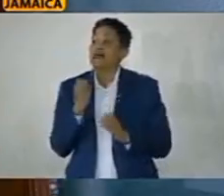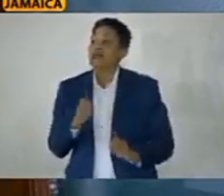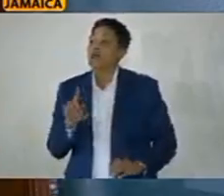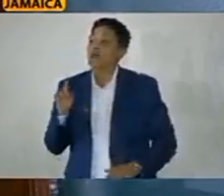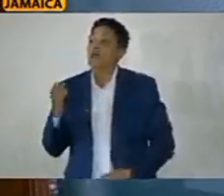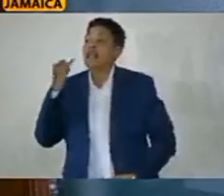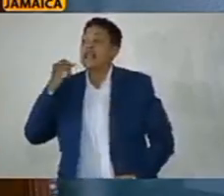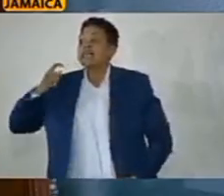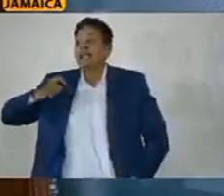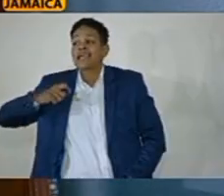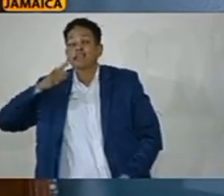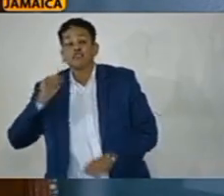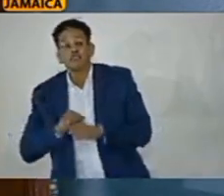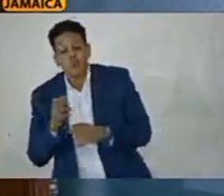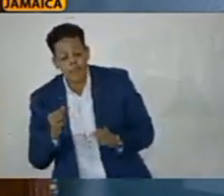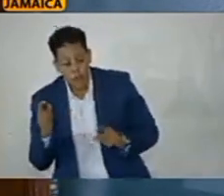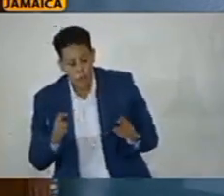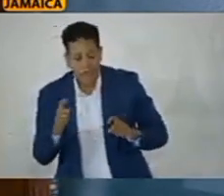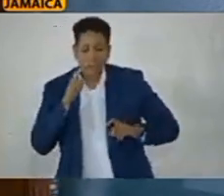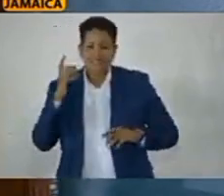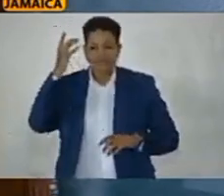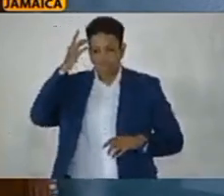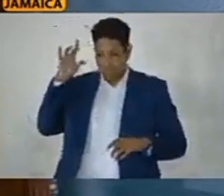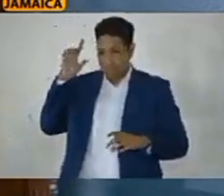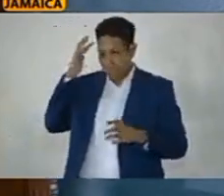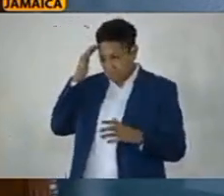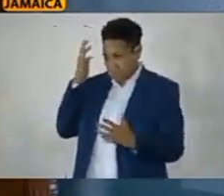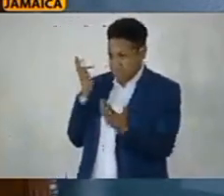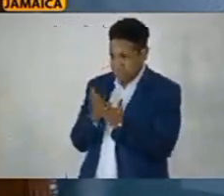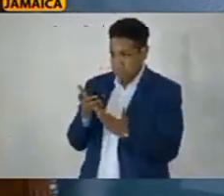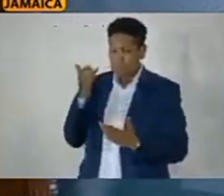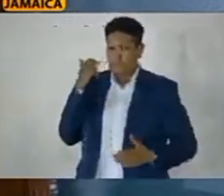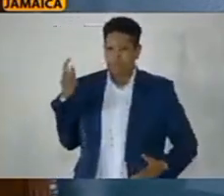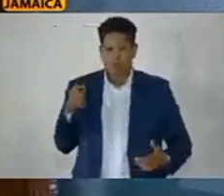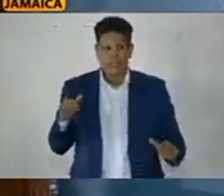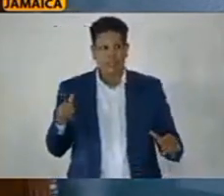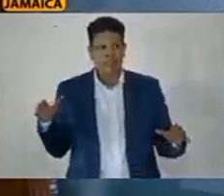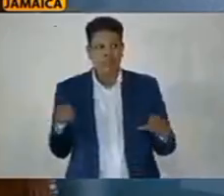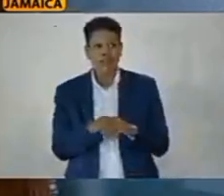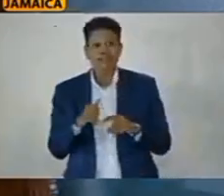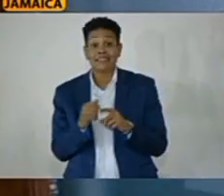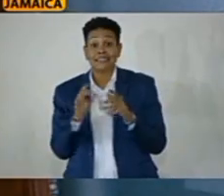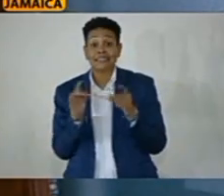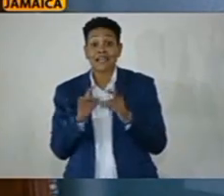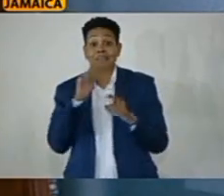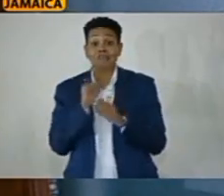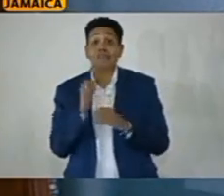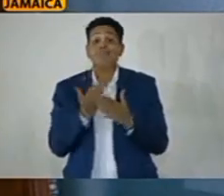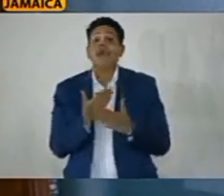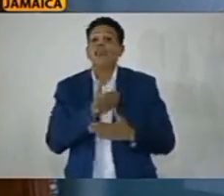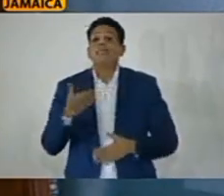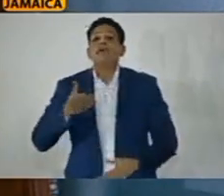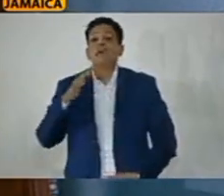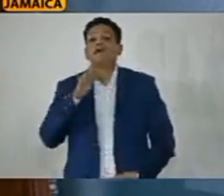to render the question intelligible. If a question contains a statement of fact, the member asking